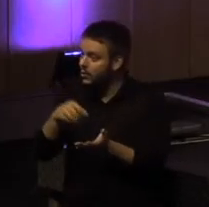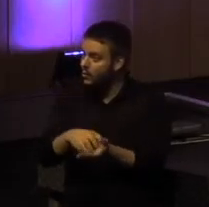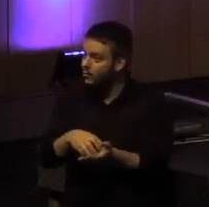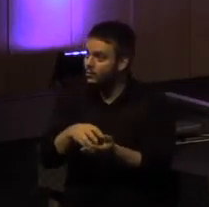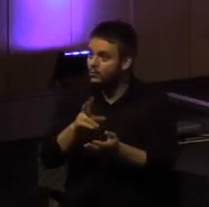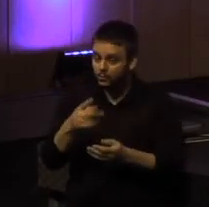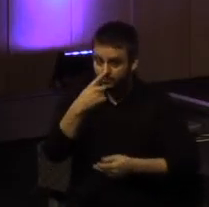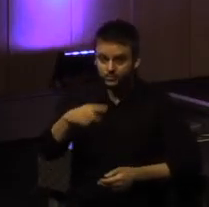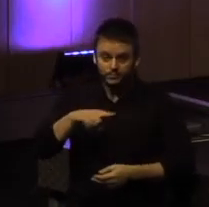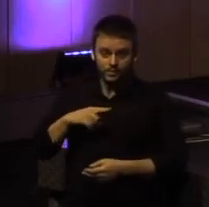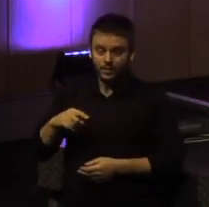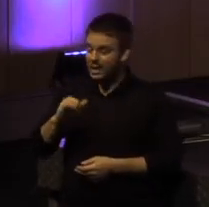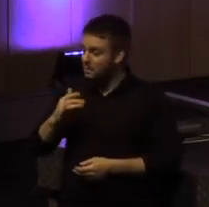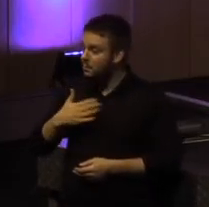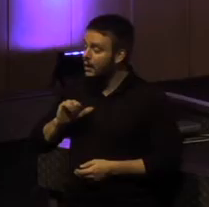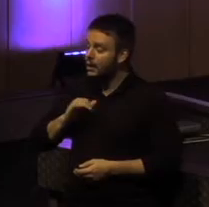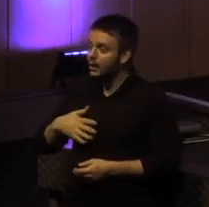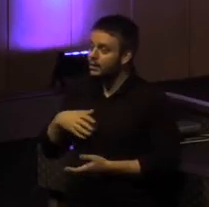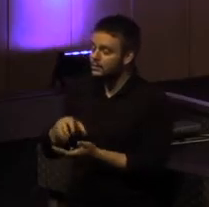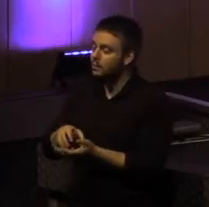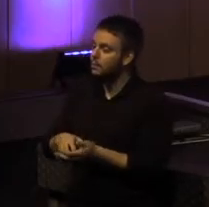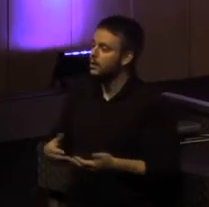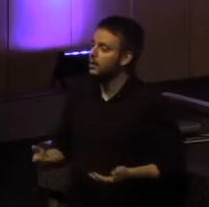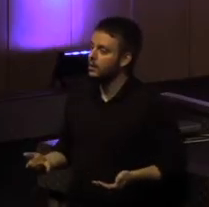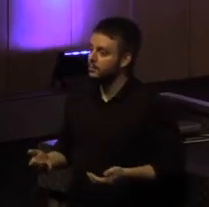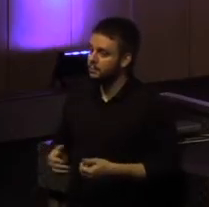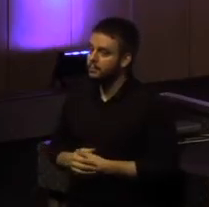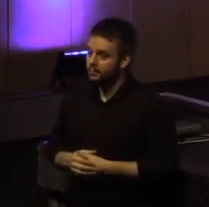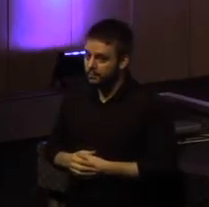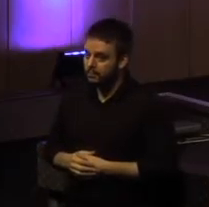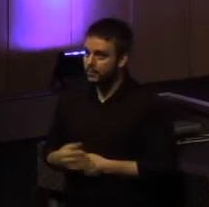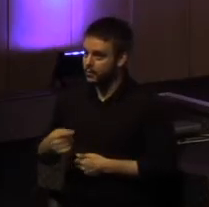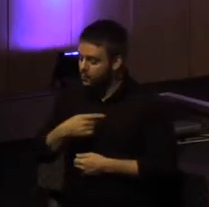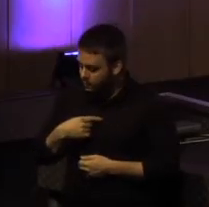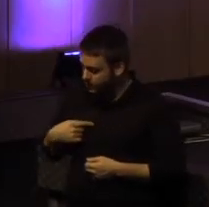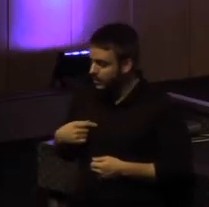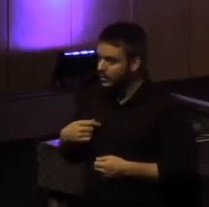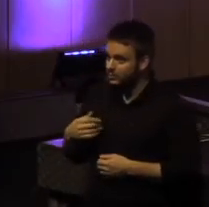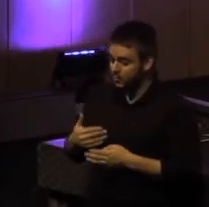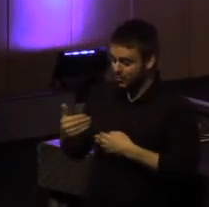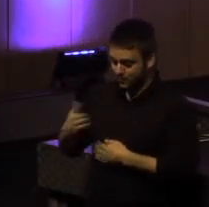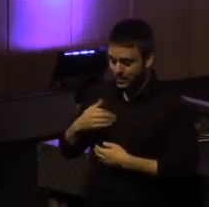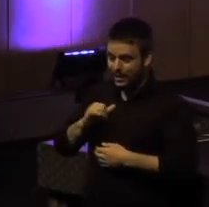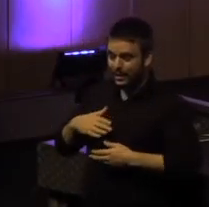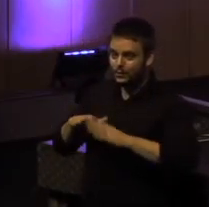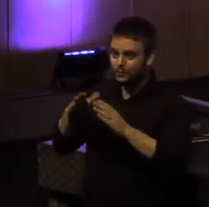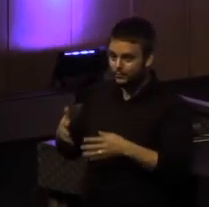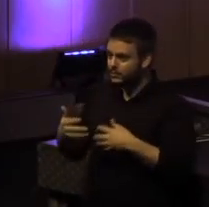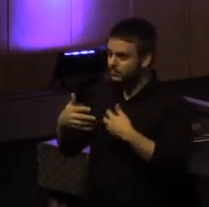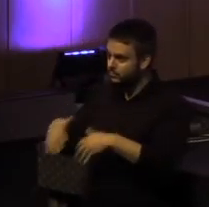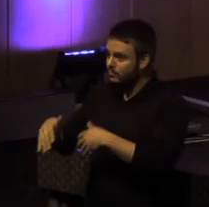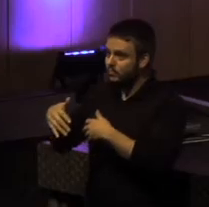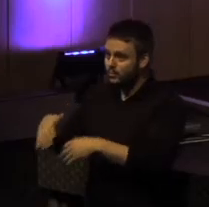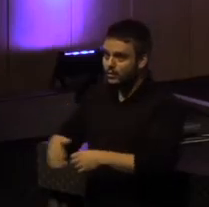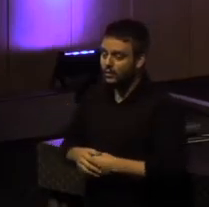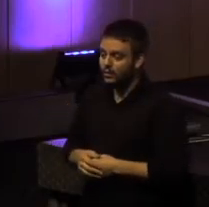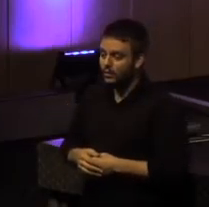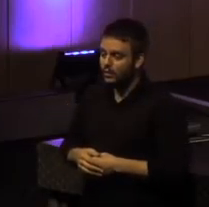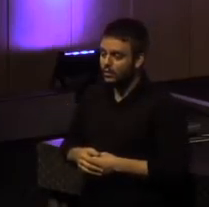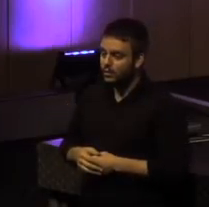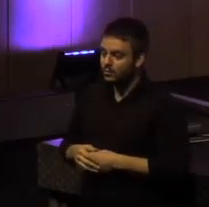So what that means is that they are going to scan public records, scan media